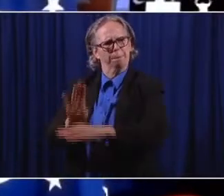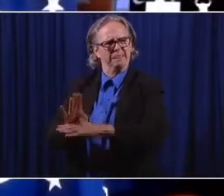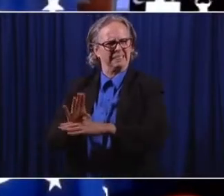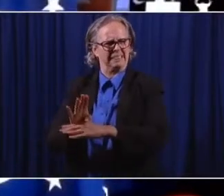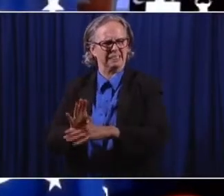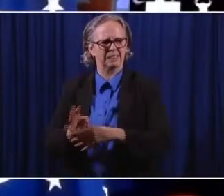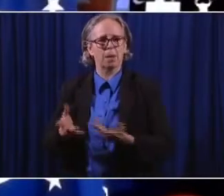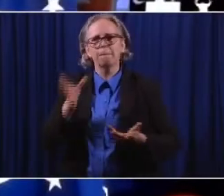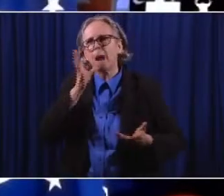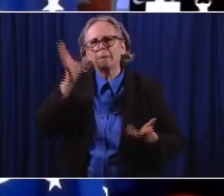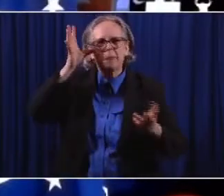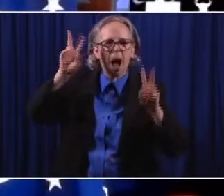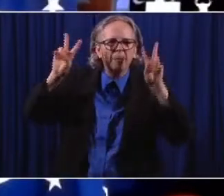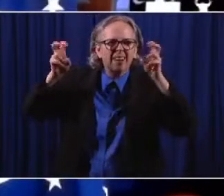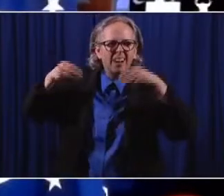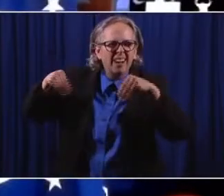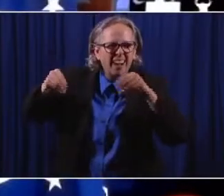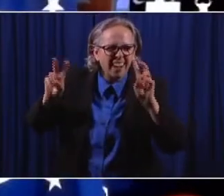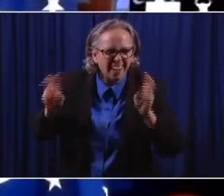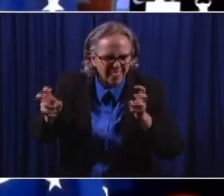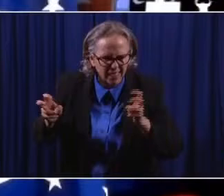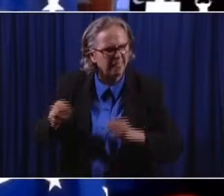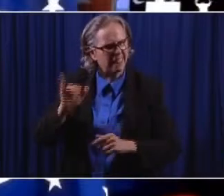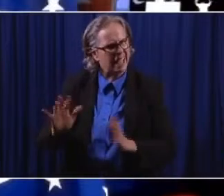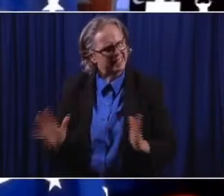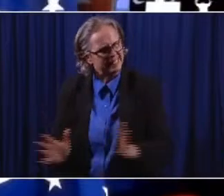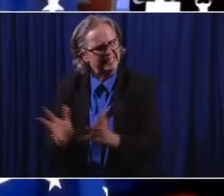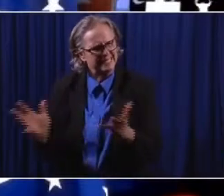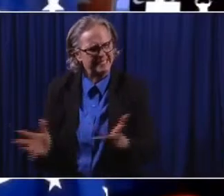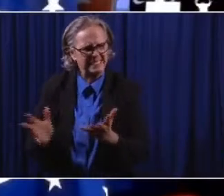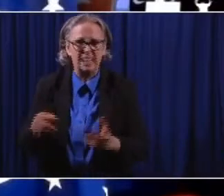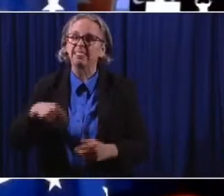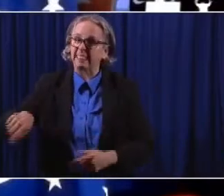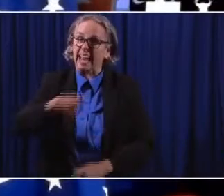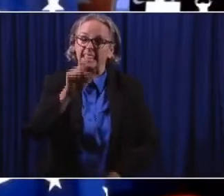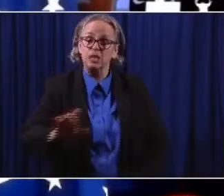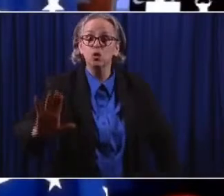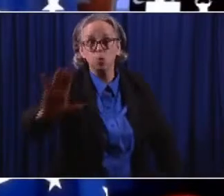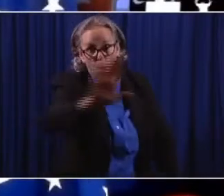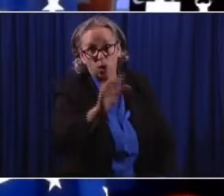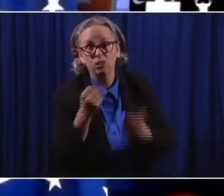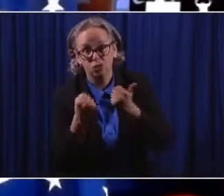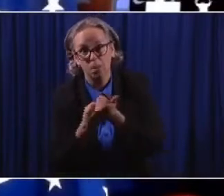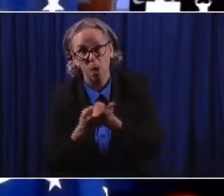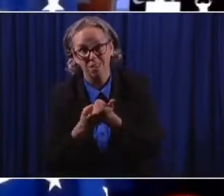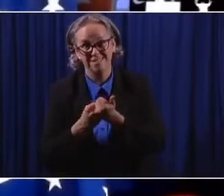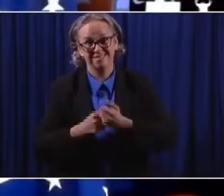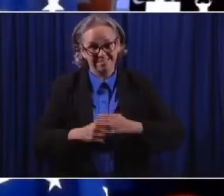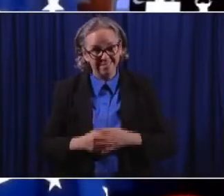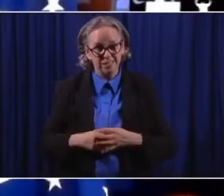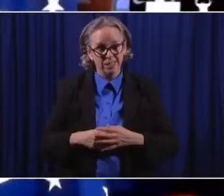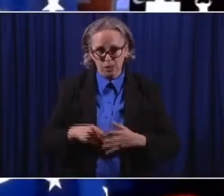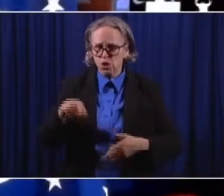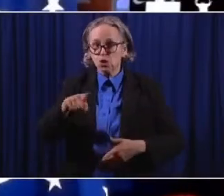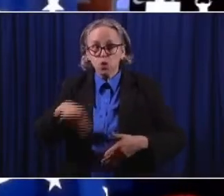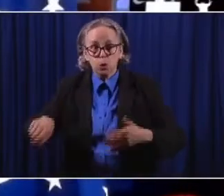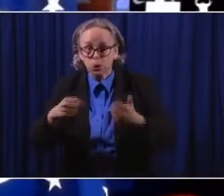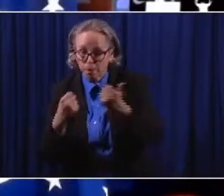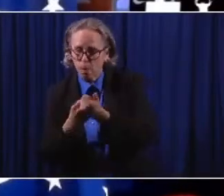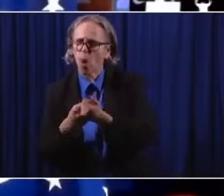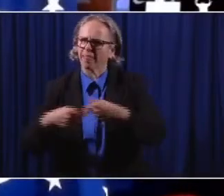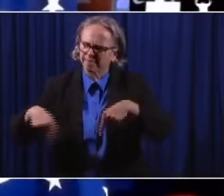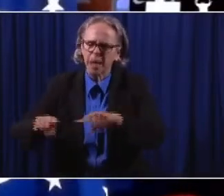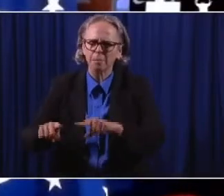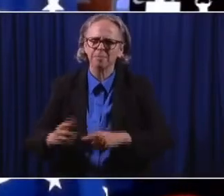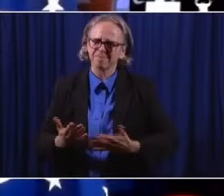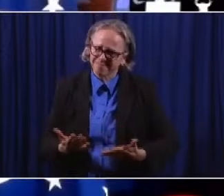family-owned stores. They need your help, and we're doing all we can to support them. And I guess I'll conclude by